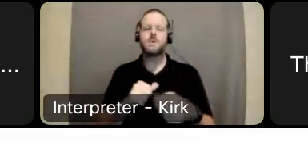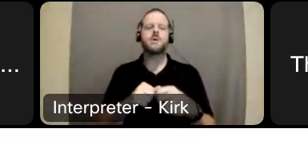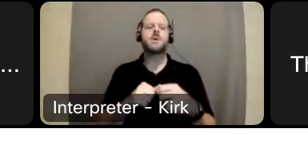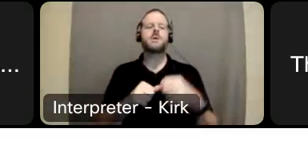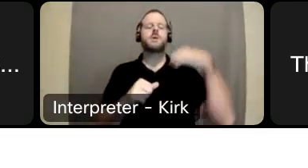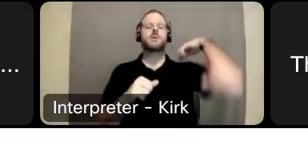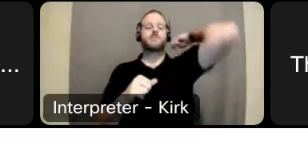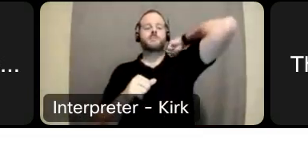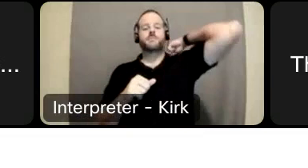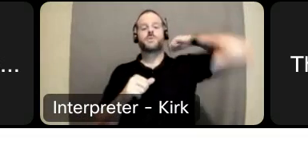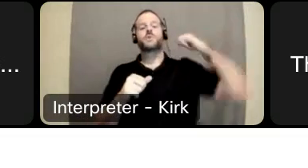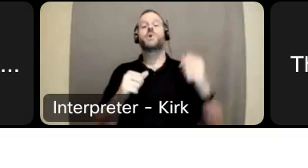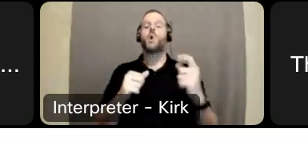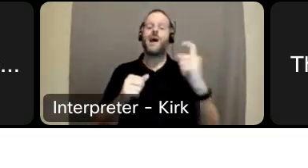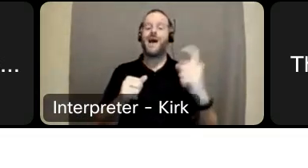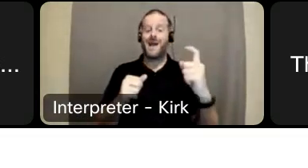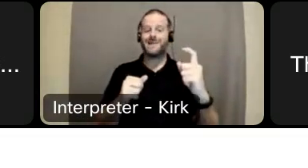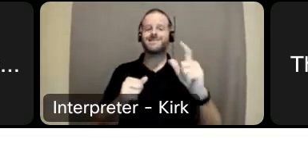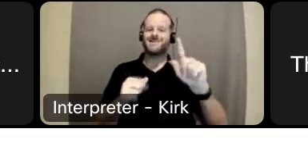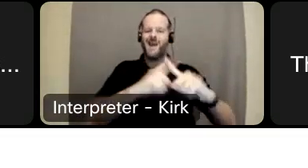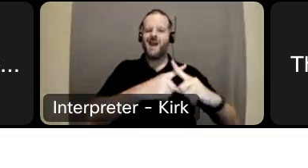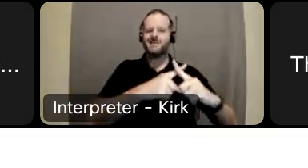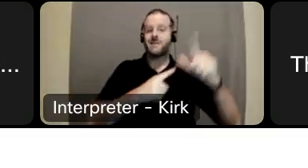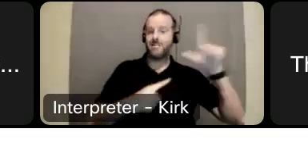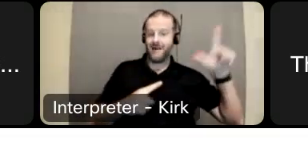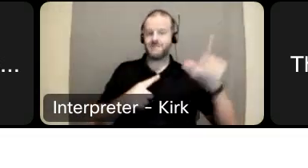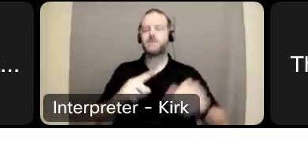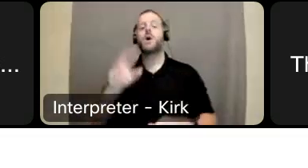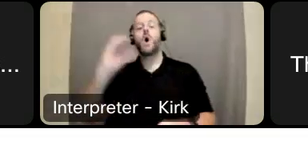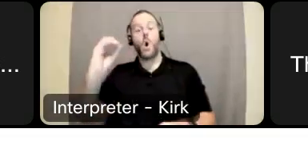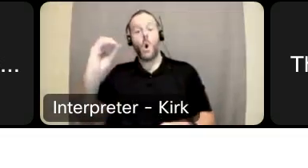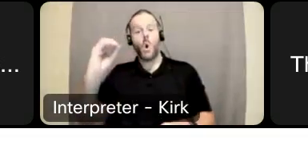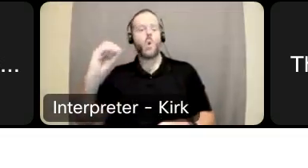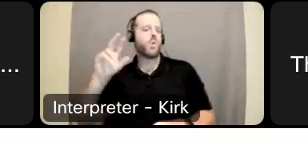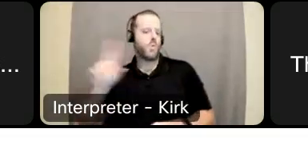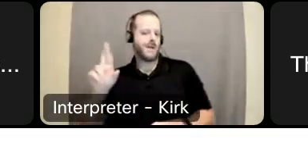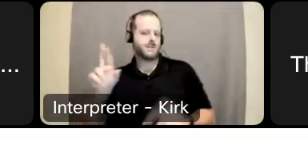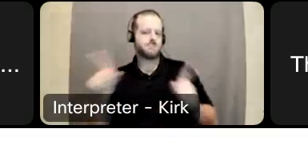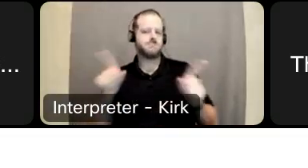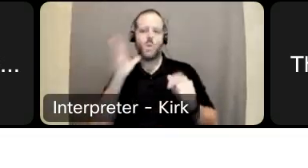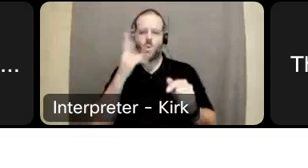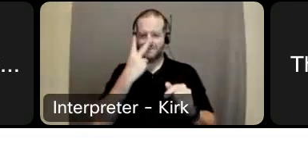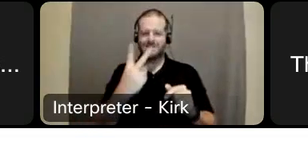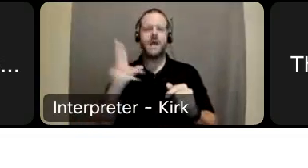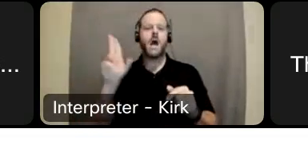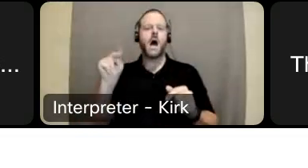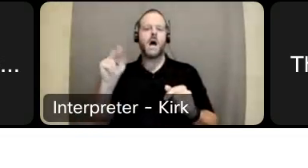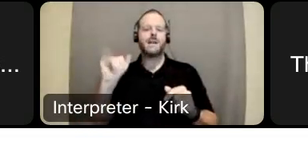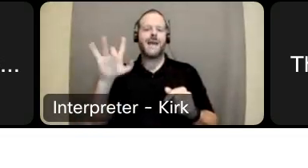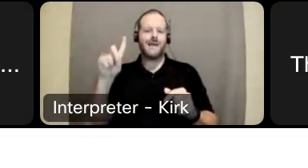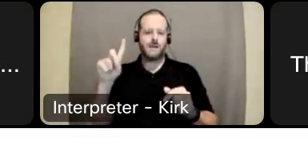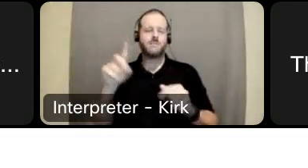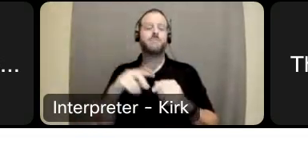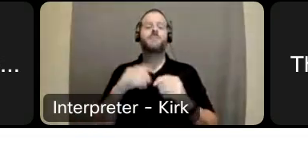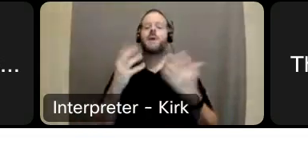refresher, X is going to refer to the left side, circles are going to refer to the right, typically is what you're going to see in an unaided audiogram. If this was in